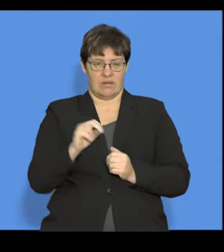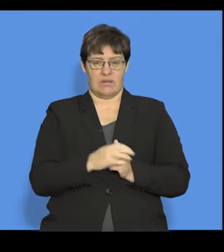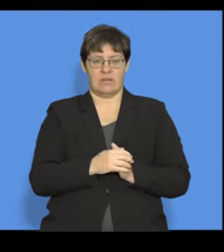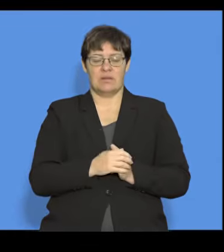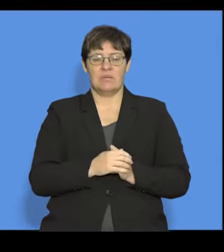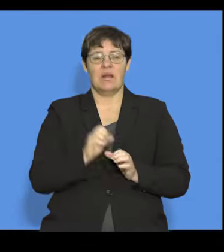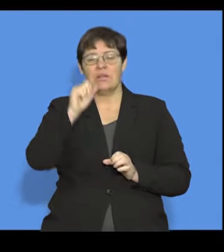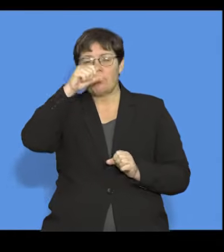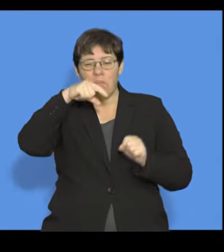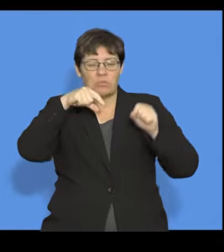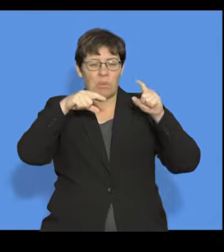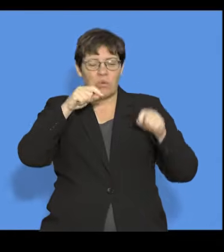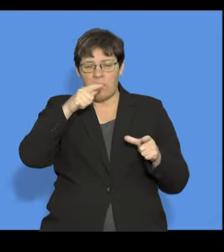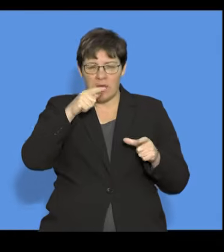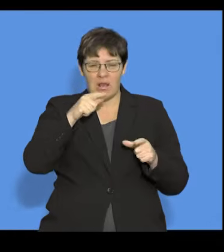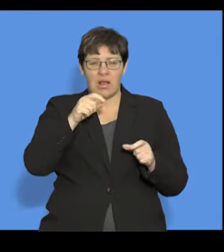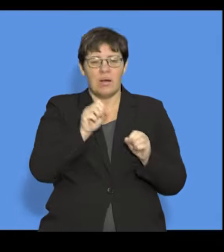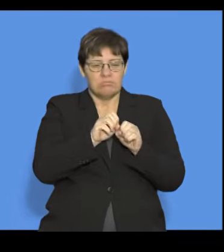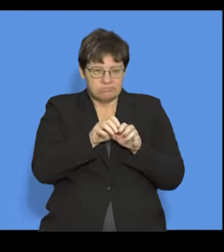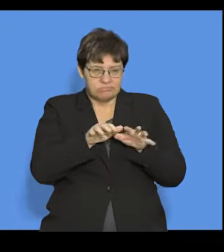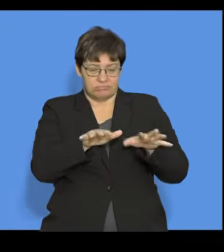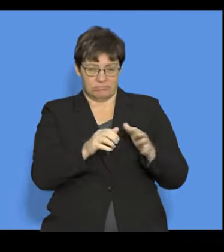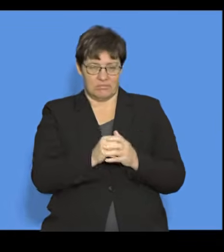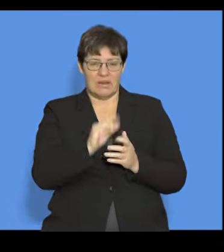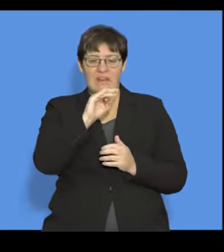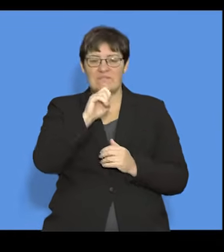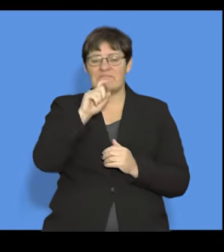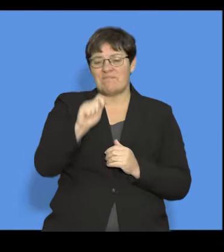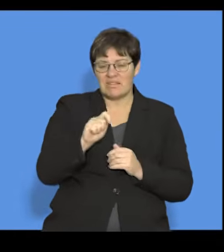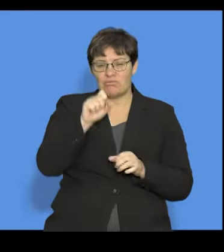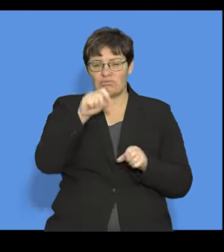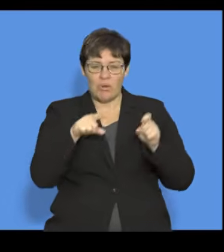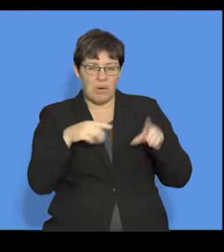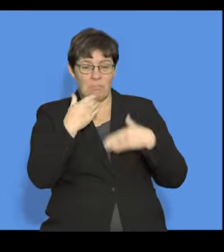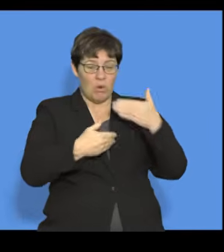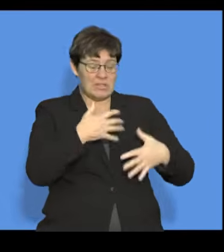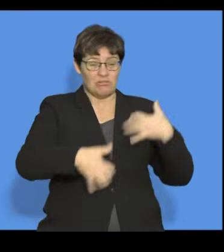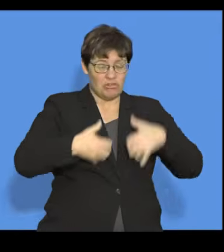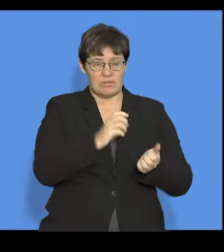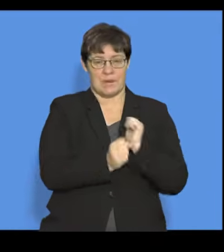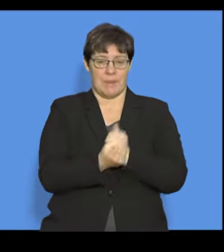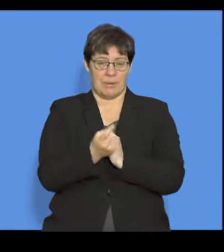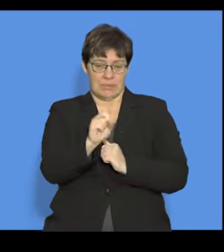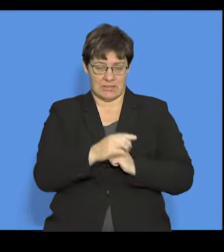of tiny droplets. So we'll talk about what happens to fat droplets during the process of digestion.